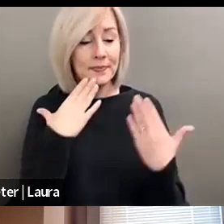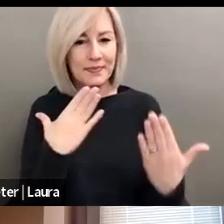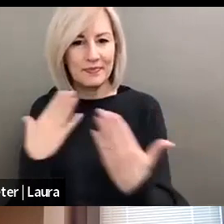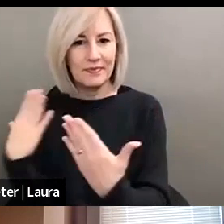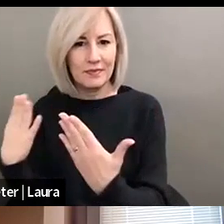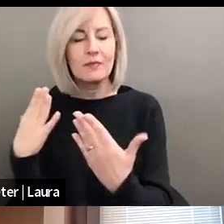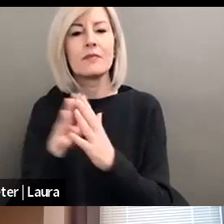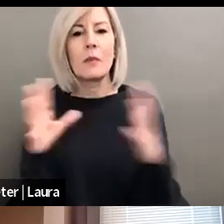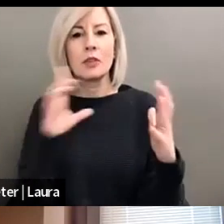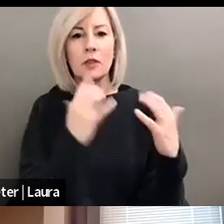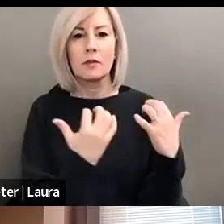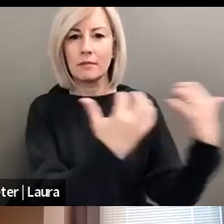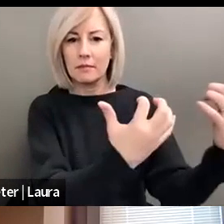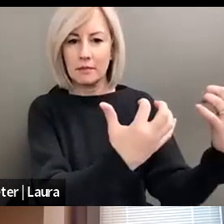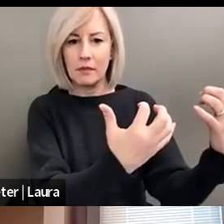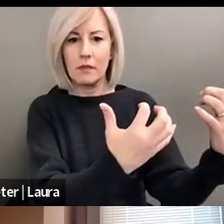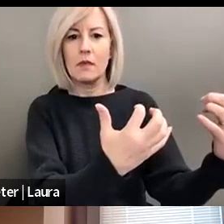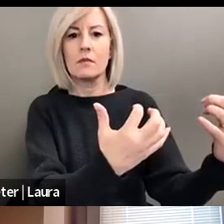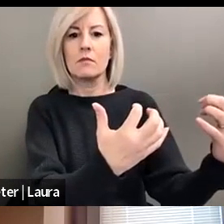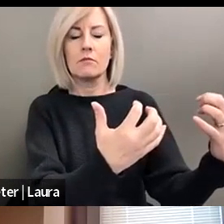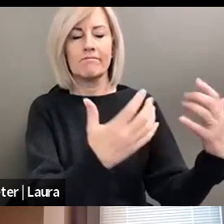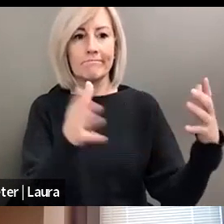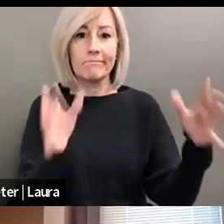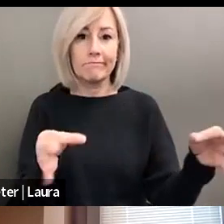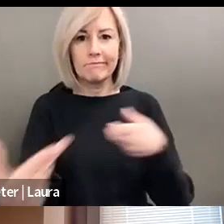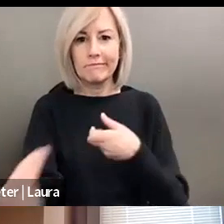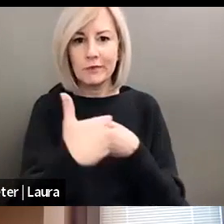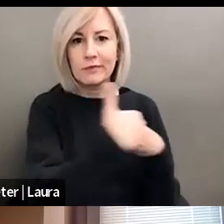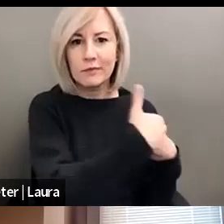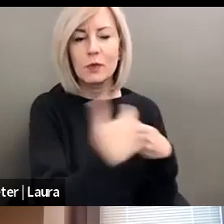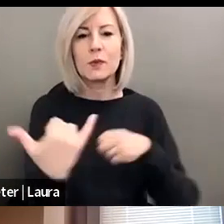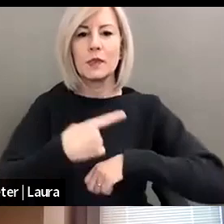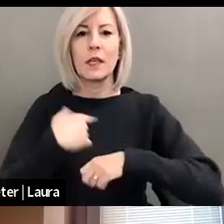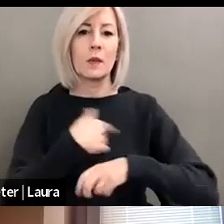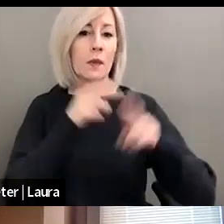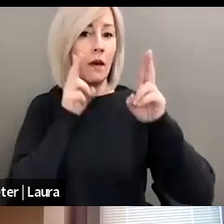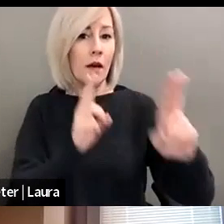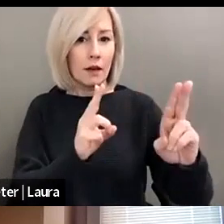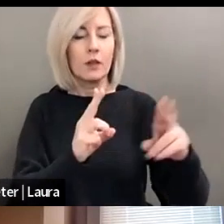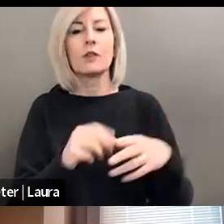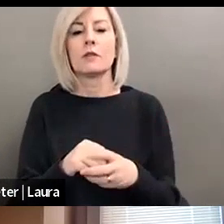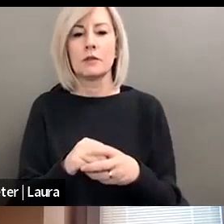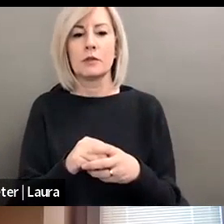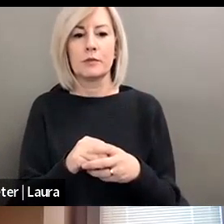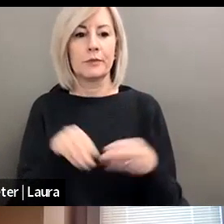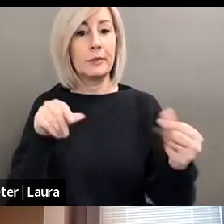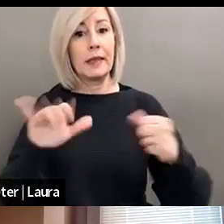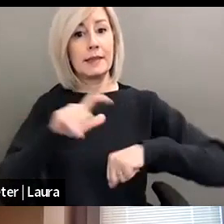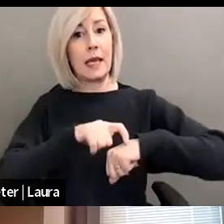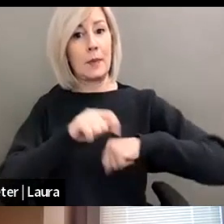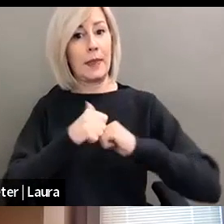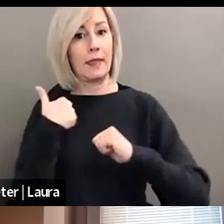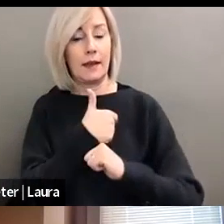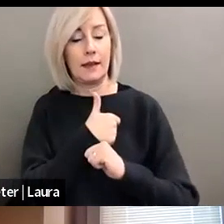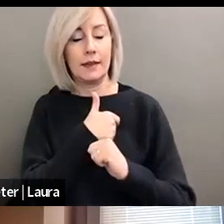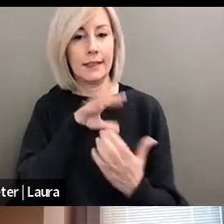much, audience, for your choosing to attend today. And we are honored that you chose to spend your time with us and to learn with us at this